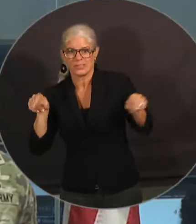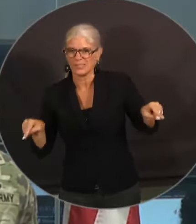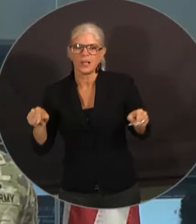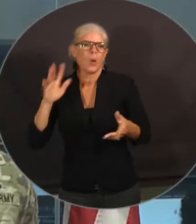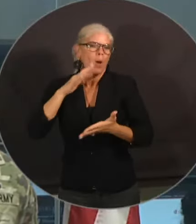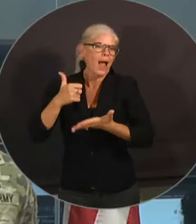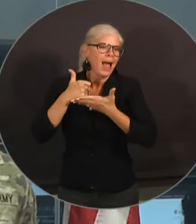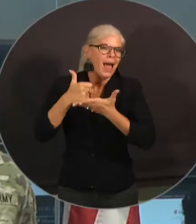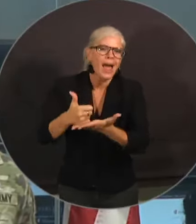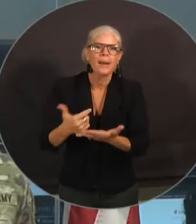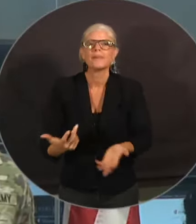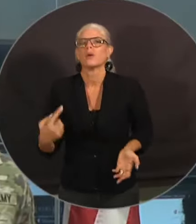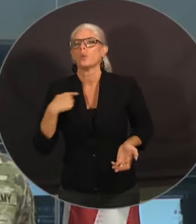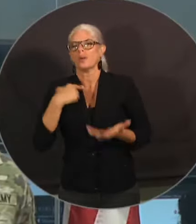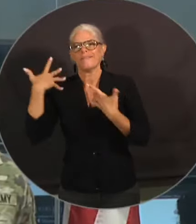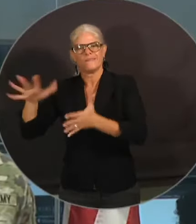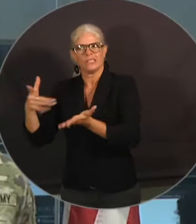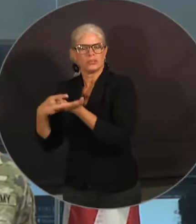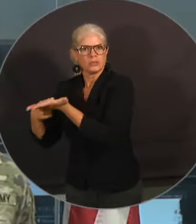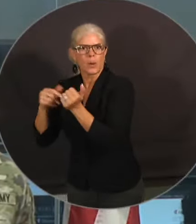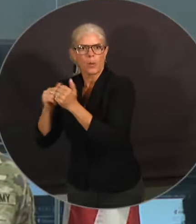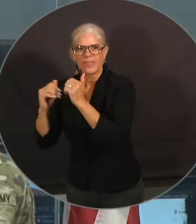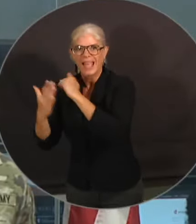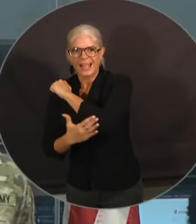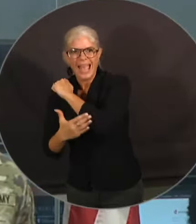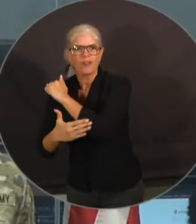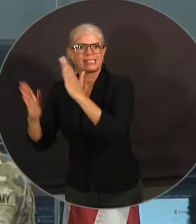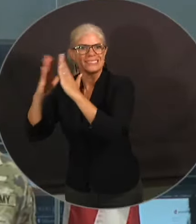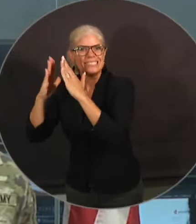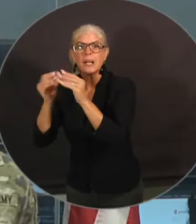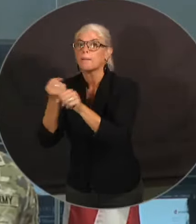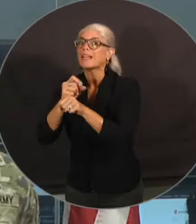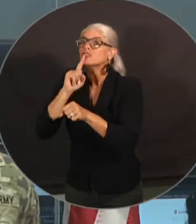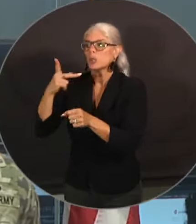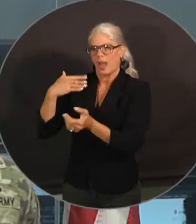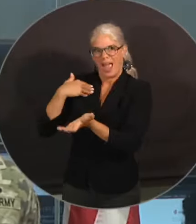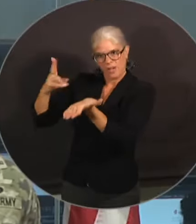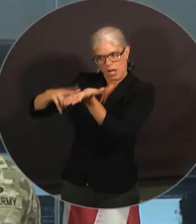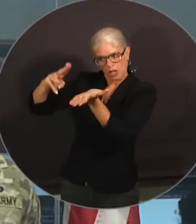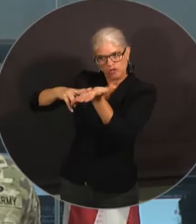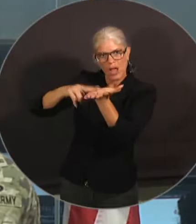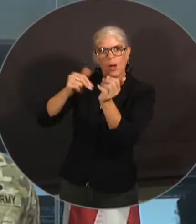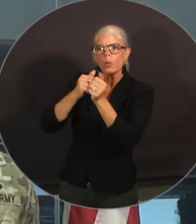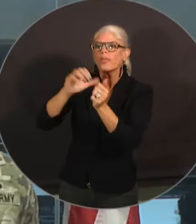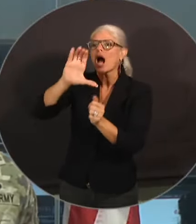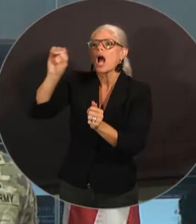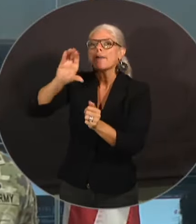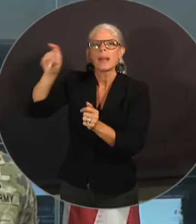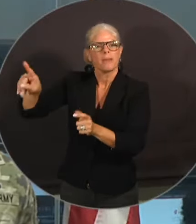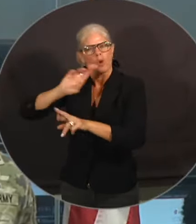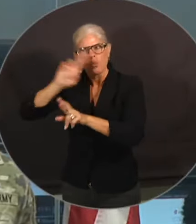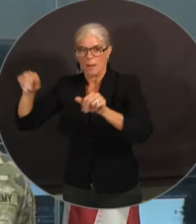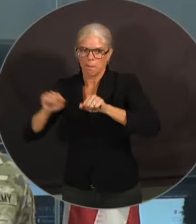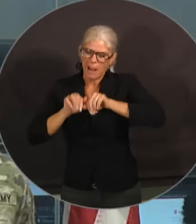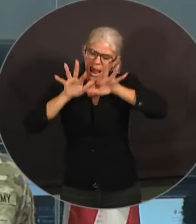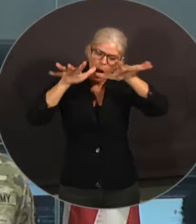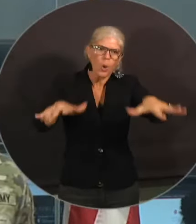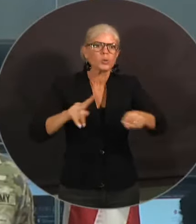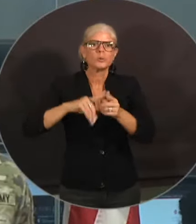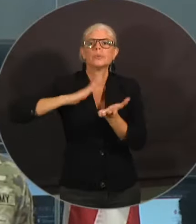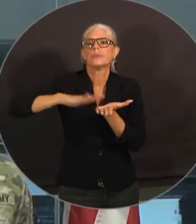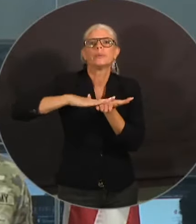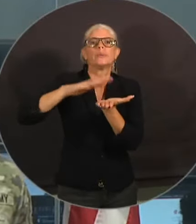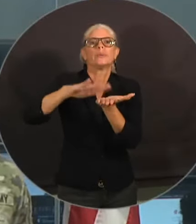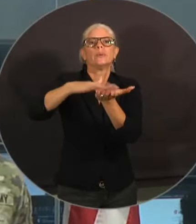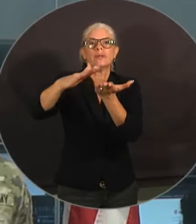with the county and the city about making sure they have debris contracts ready to go, but getting the utility workers to the